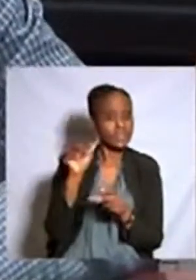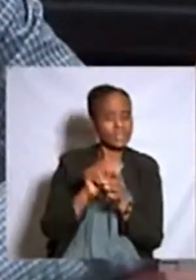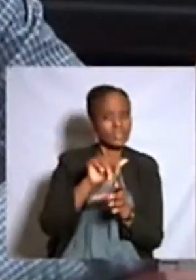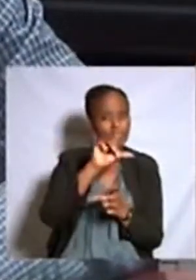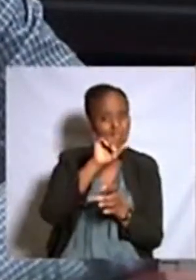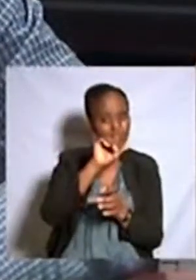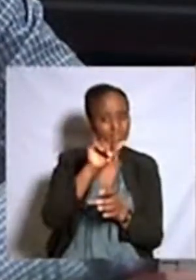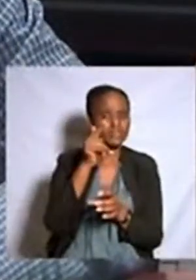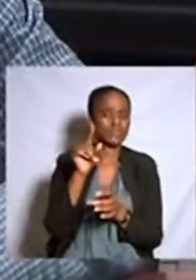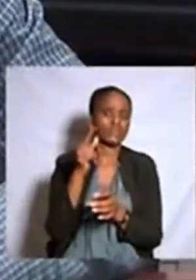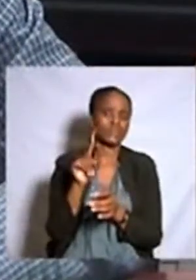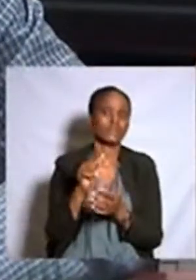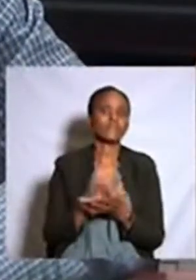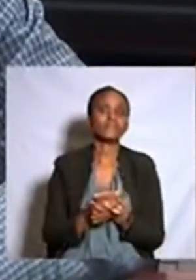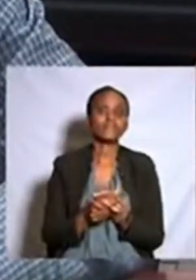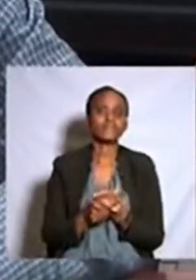2021.